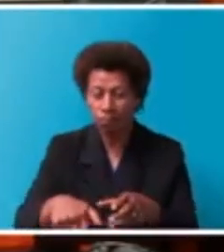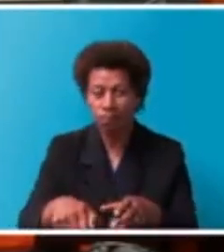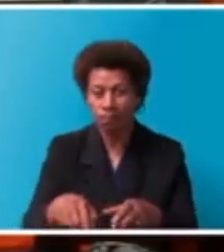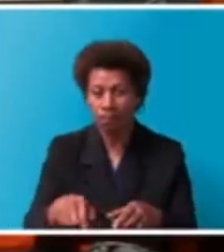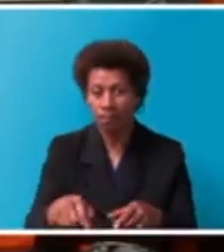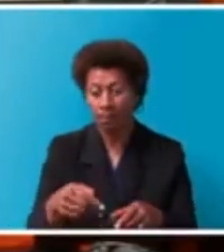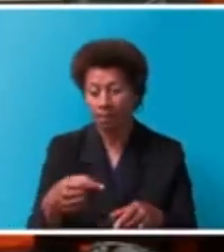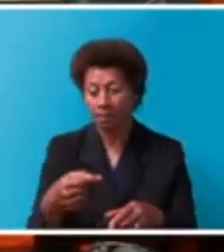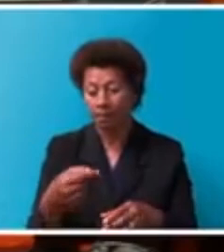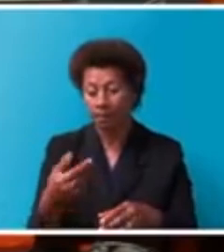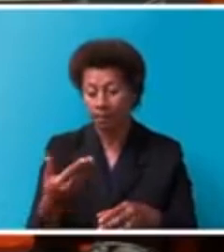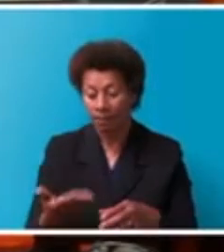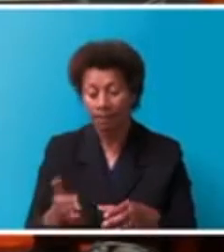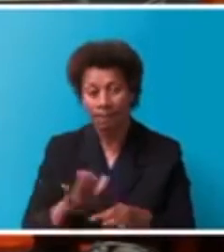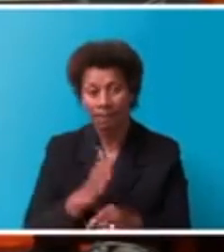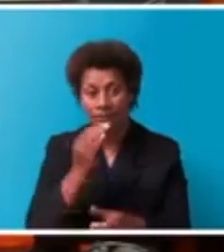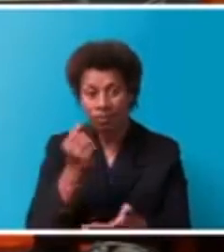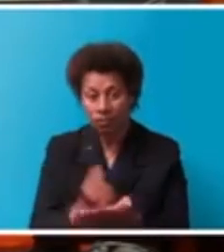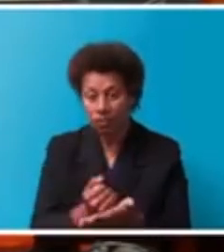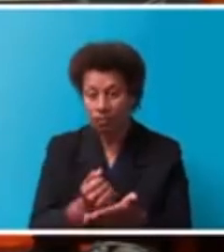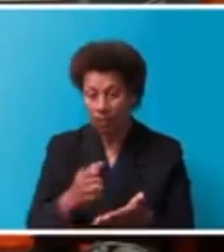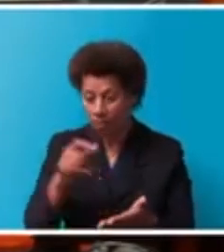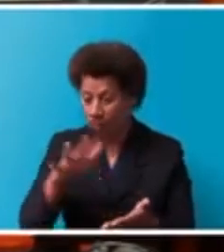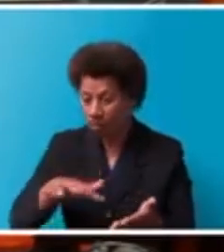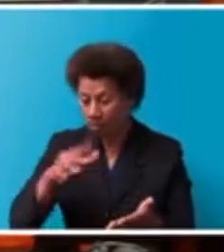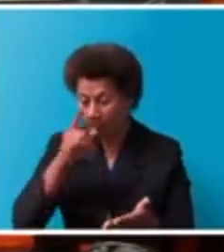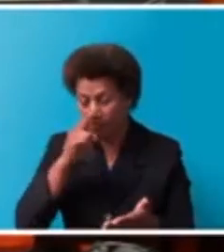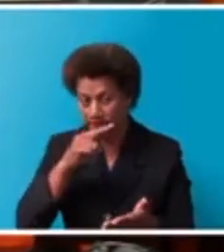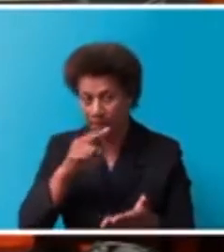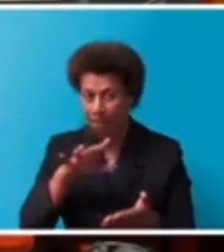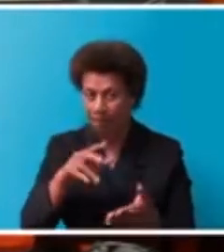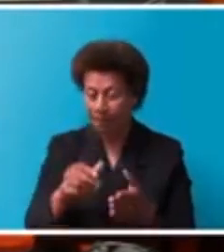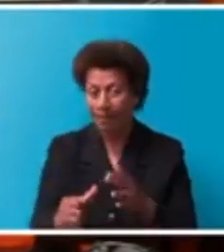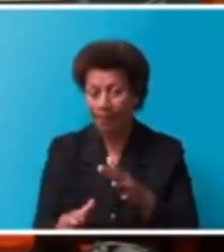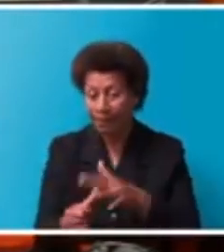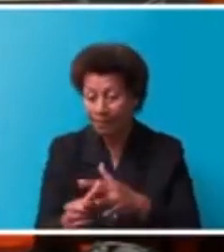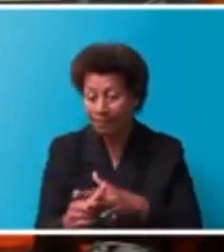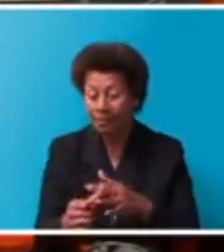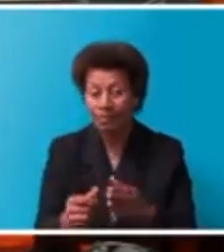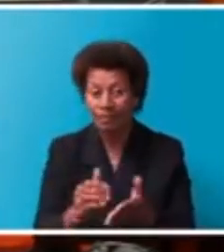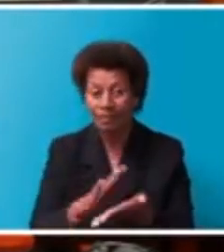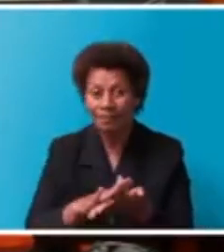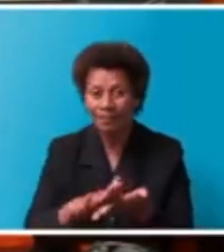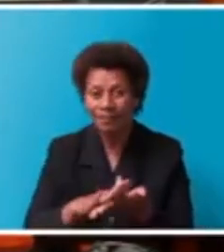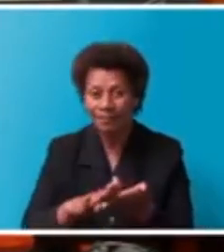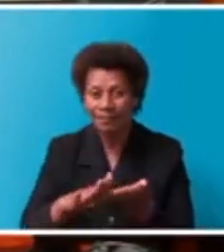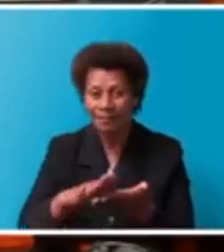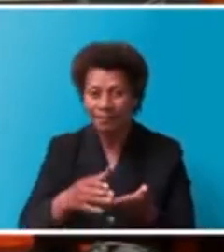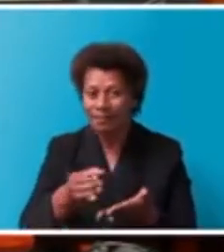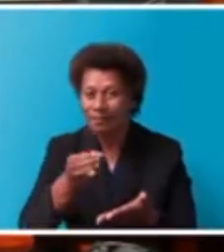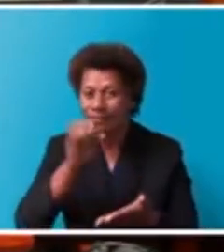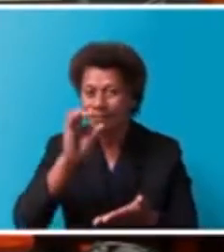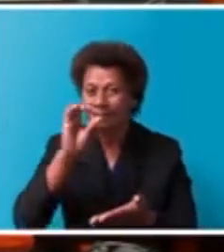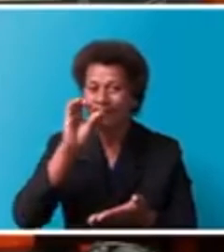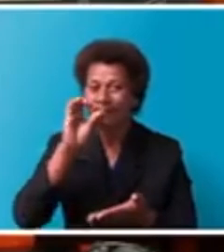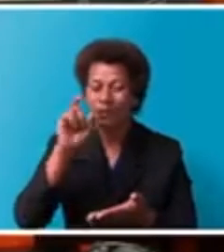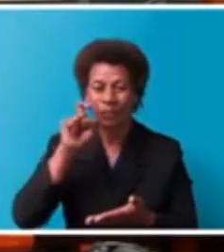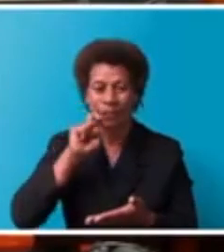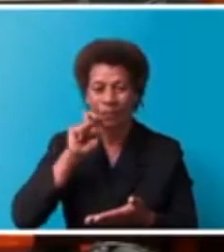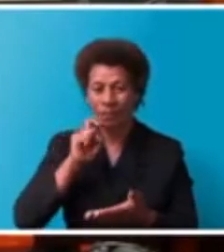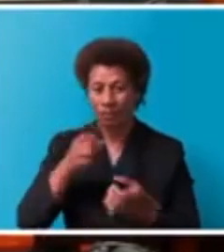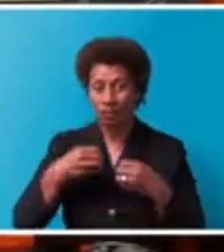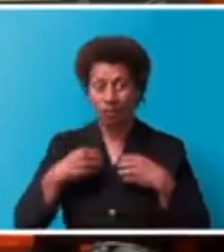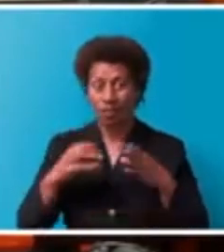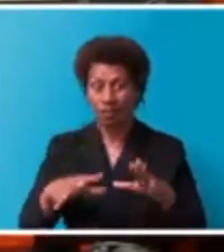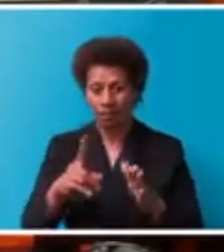requirement that ensures that our people have access to clean drinking water. We also envision that this will be completed by end